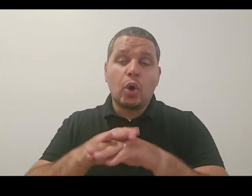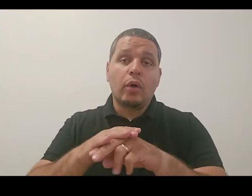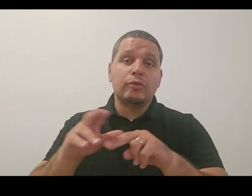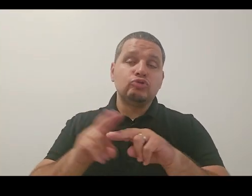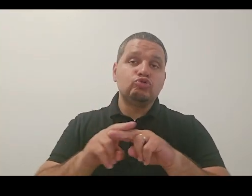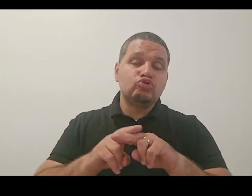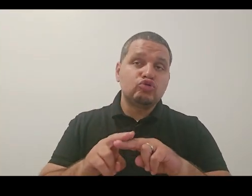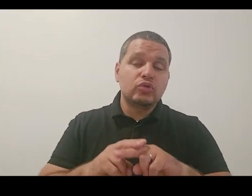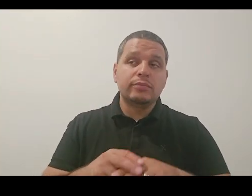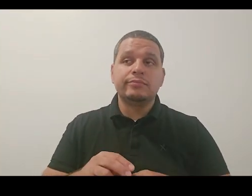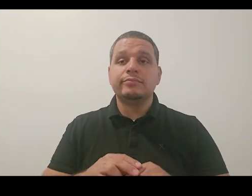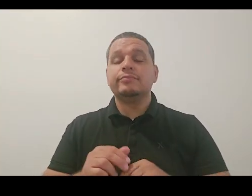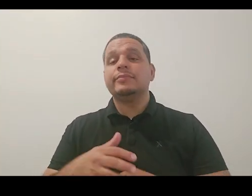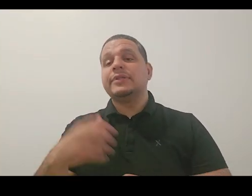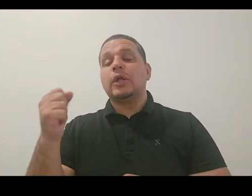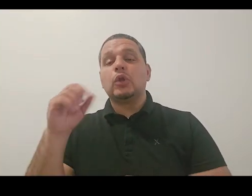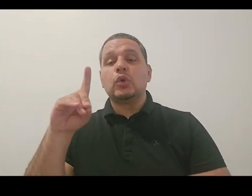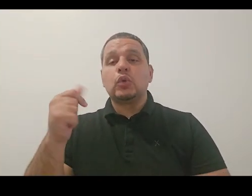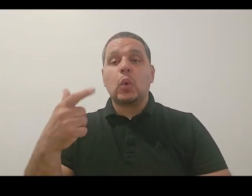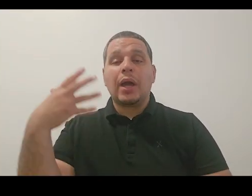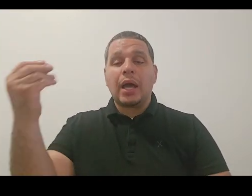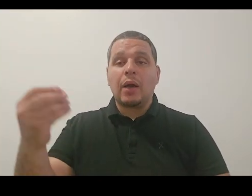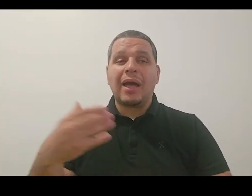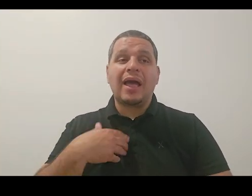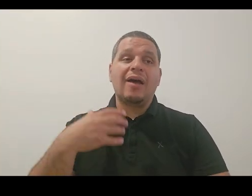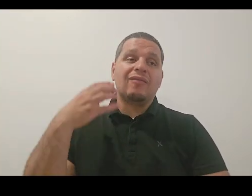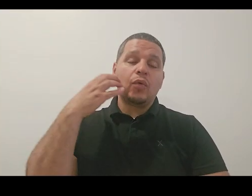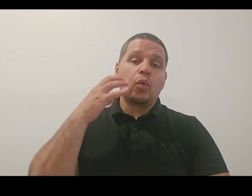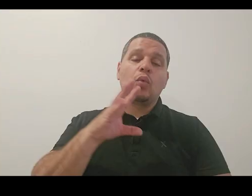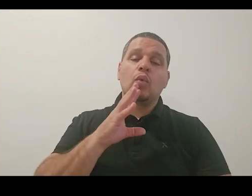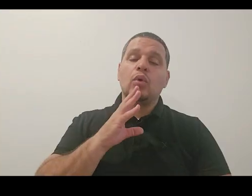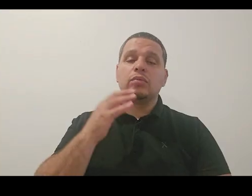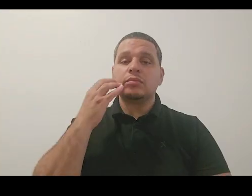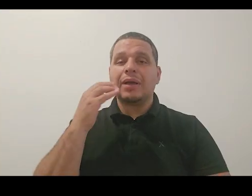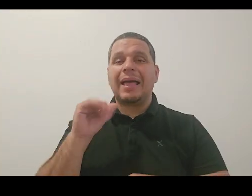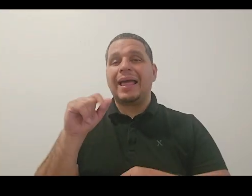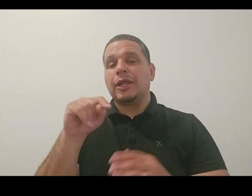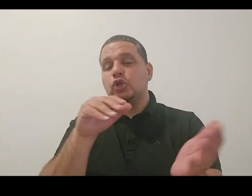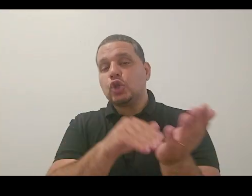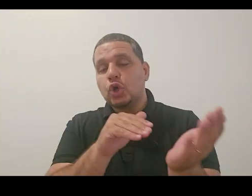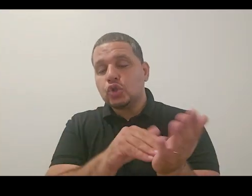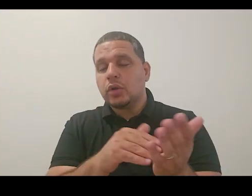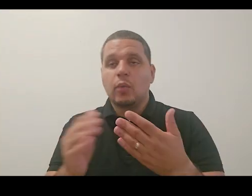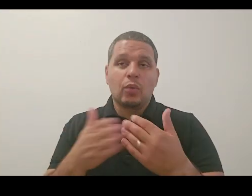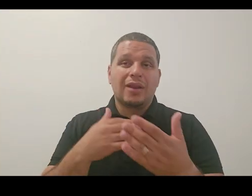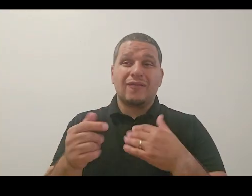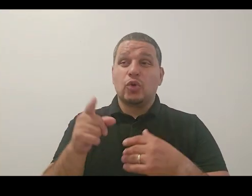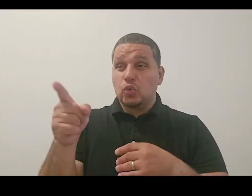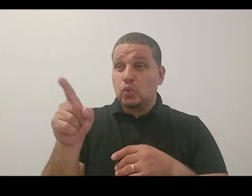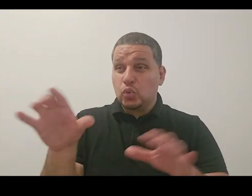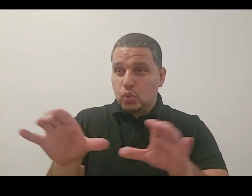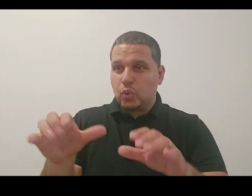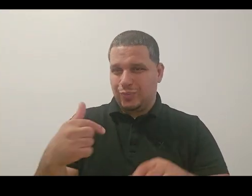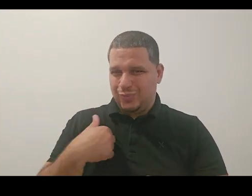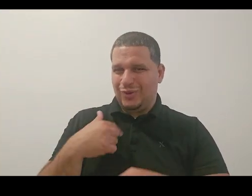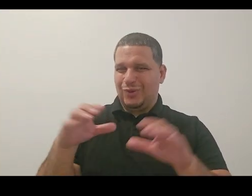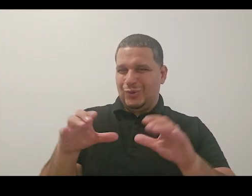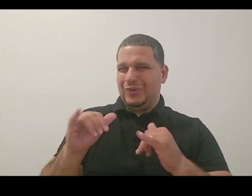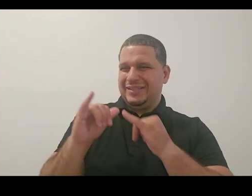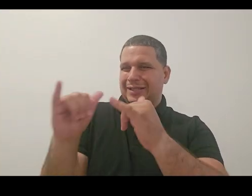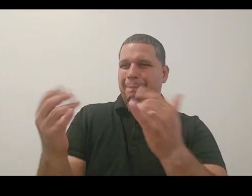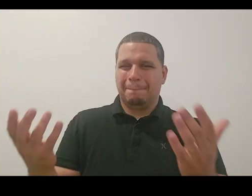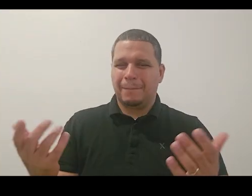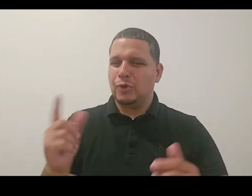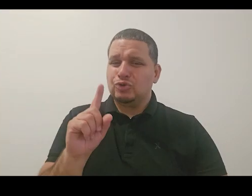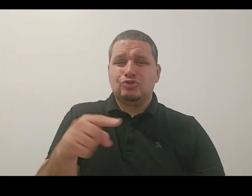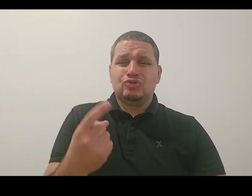a coffee, on the train, taking the dog out, having a phone call, at the doctor's, whatever you